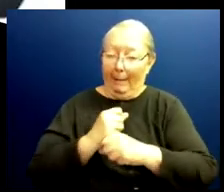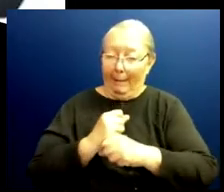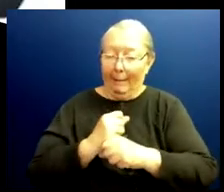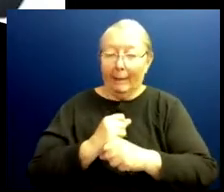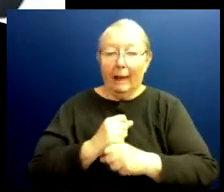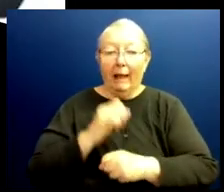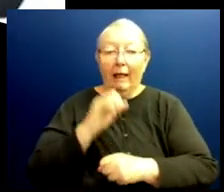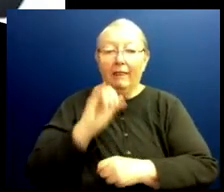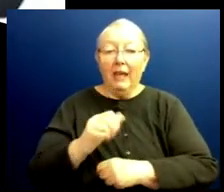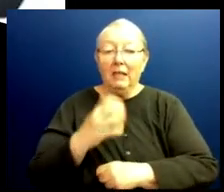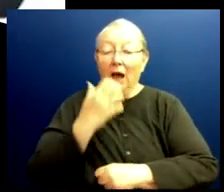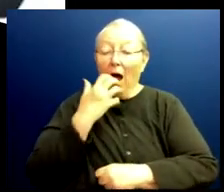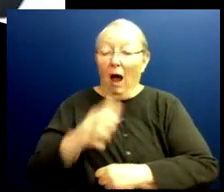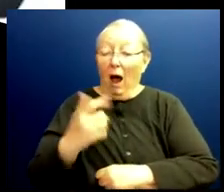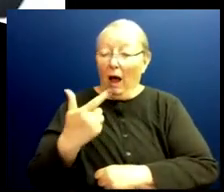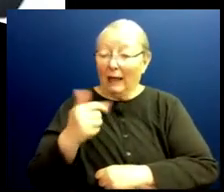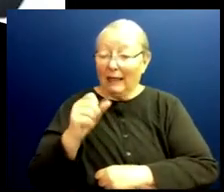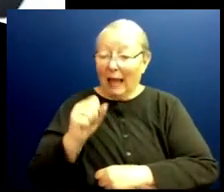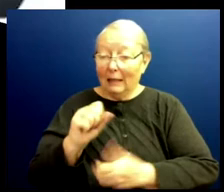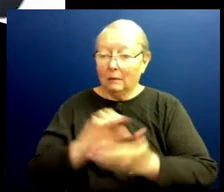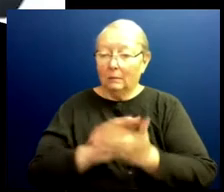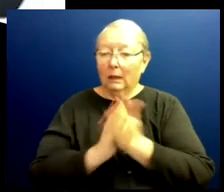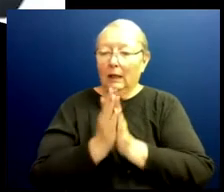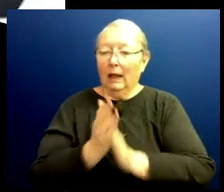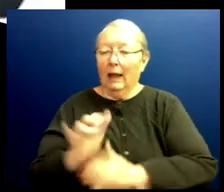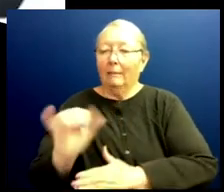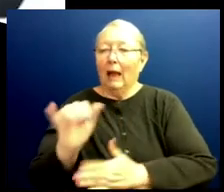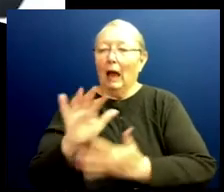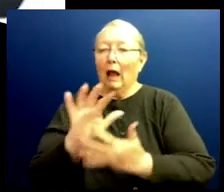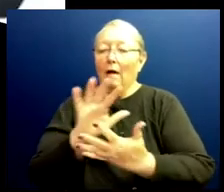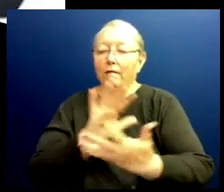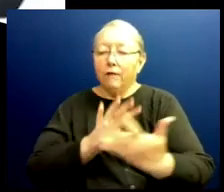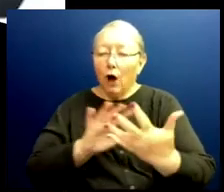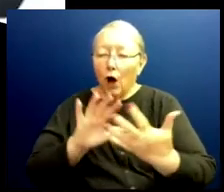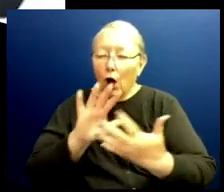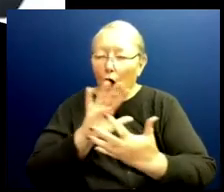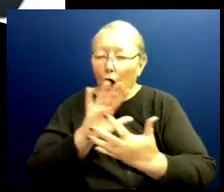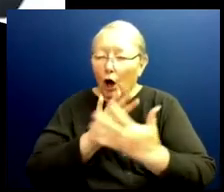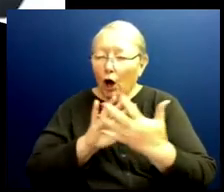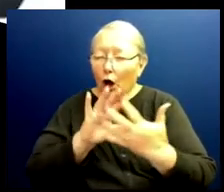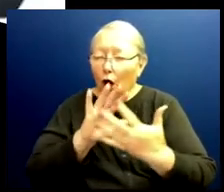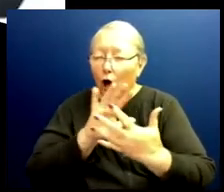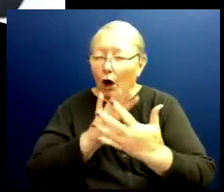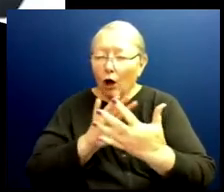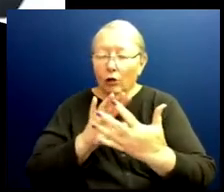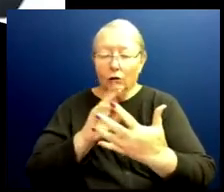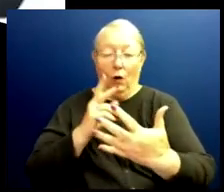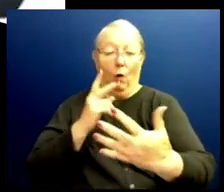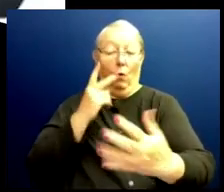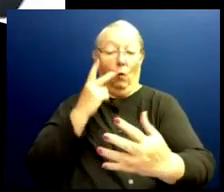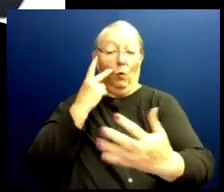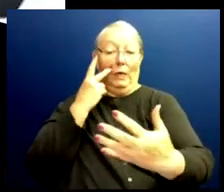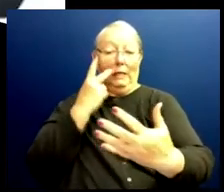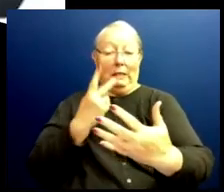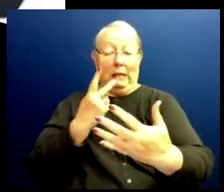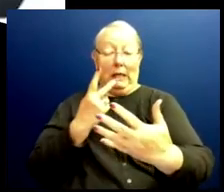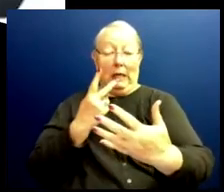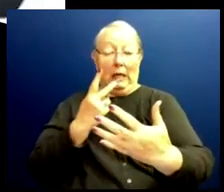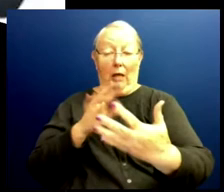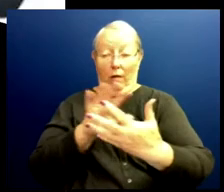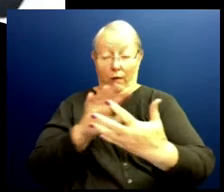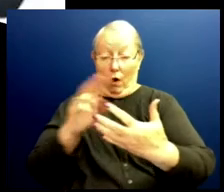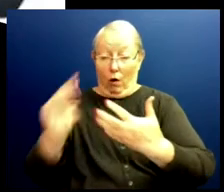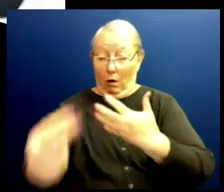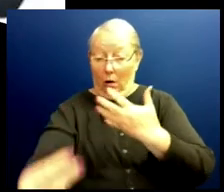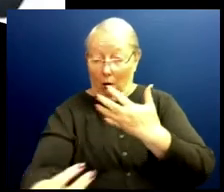was its own fog. And so we could only see to the start of that hot fog where it radiates, but not any